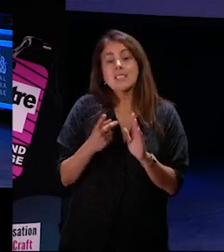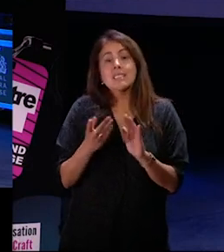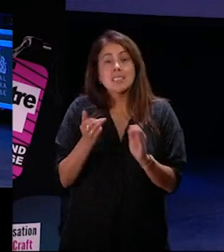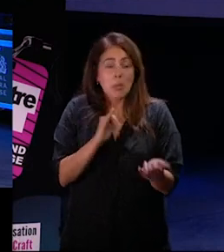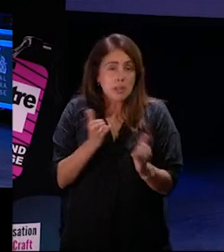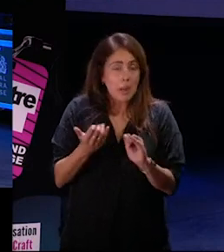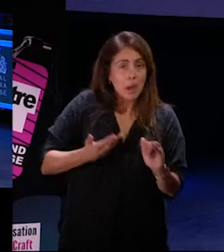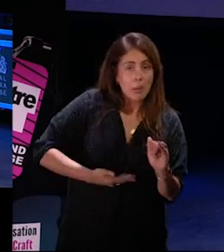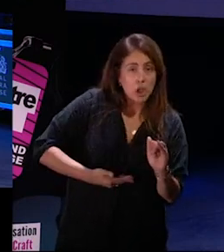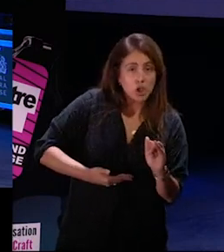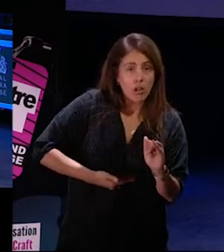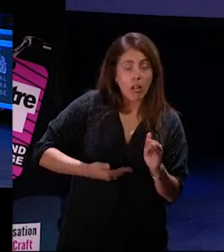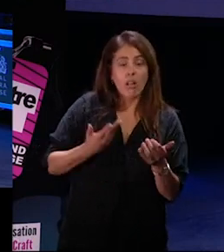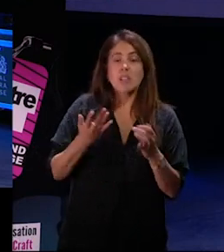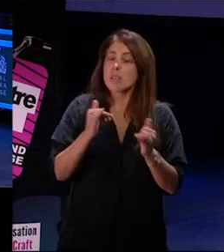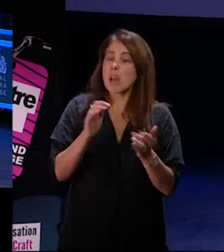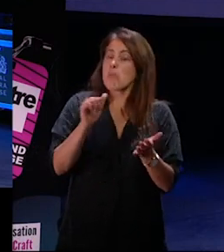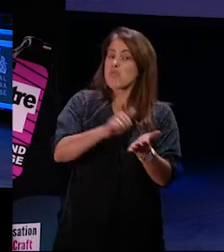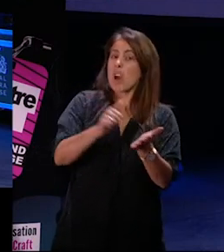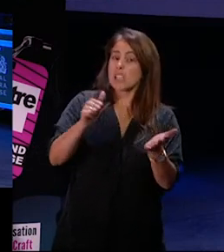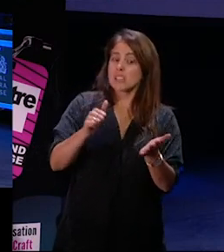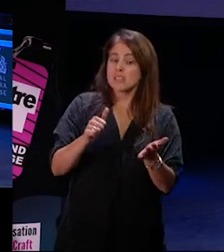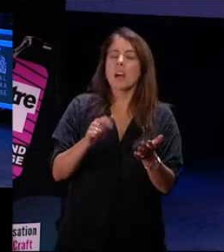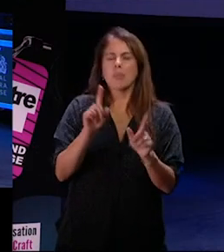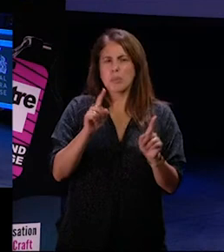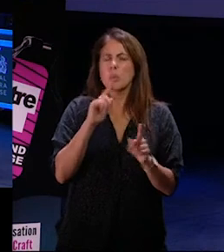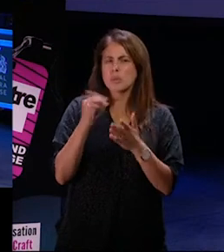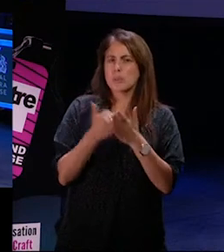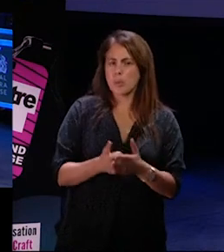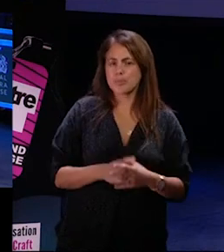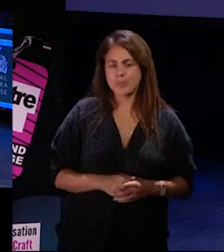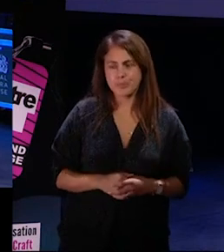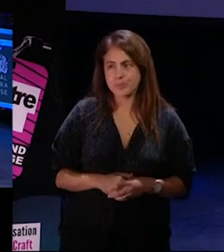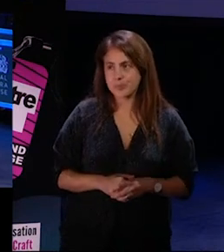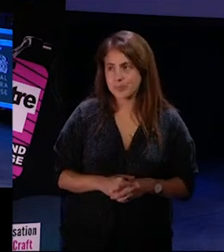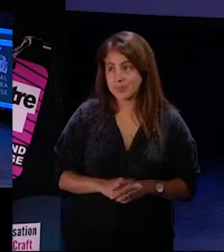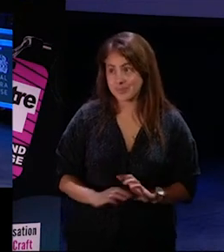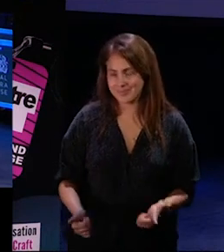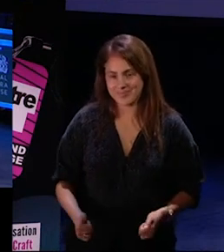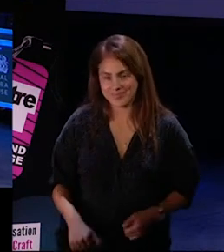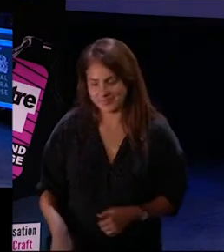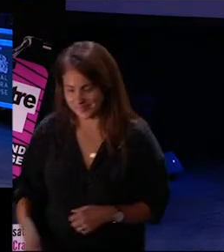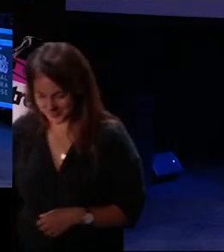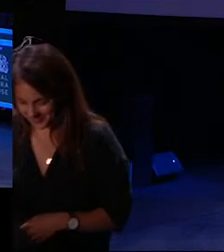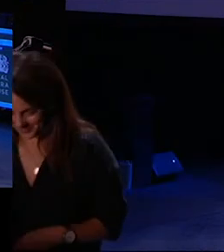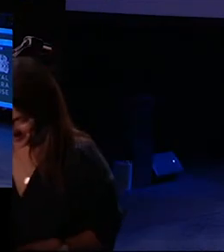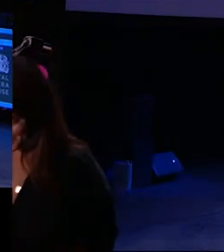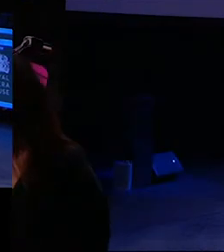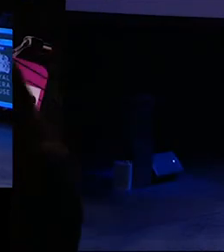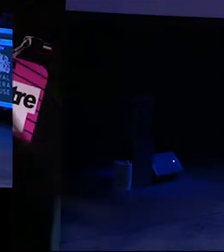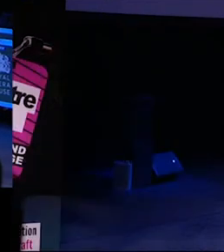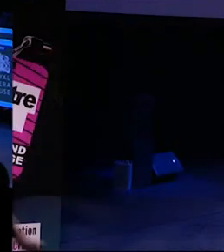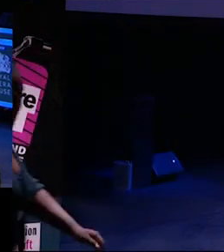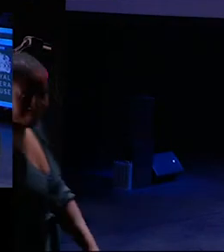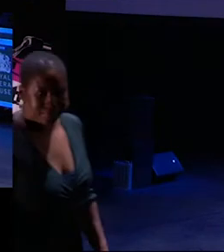commercial, sometimes it's just the right thing to do and people will support that. Thank you very much. Does